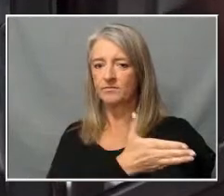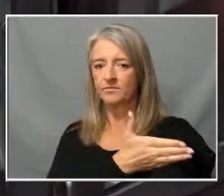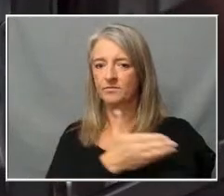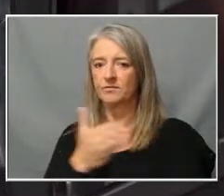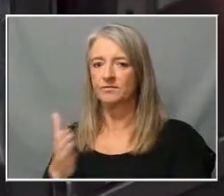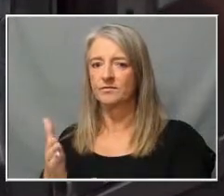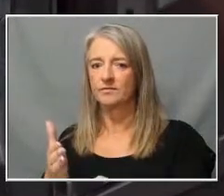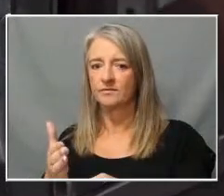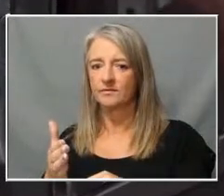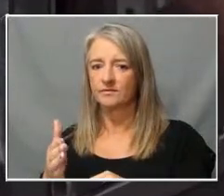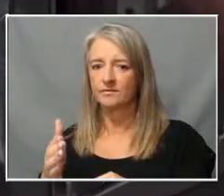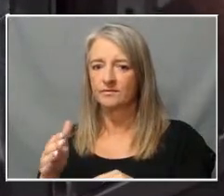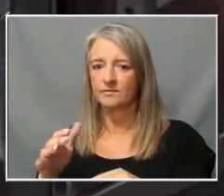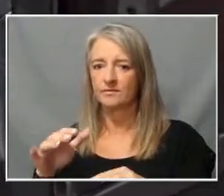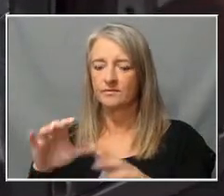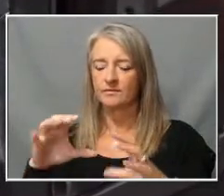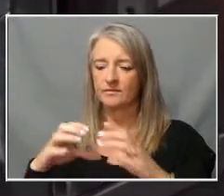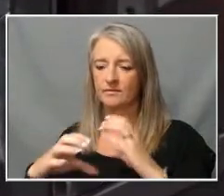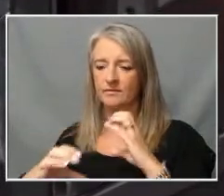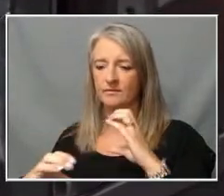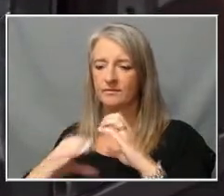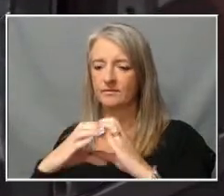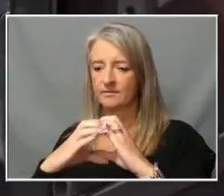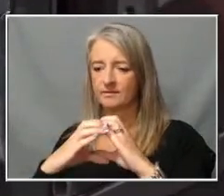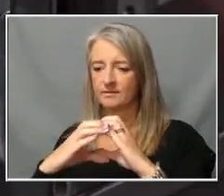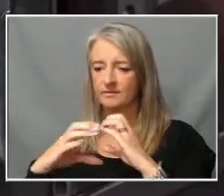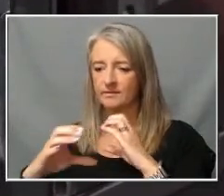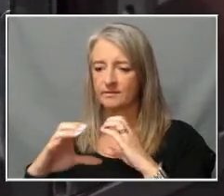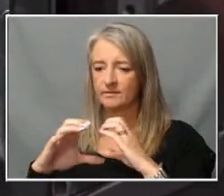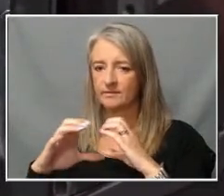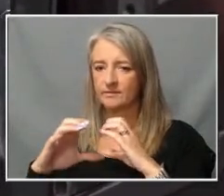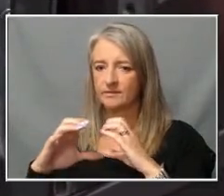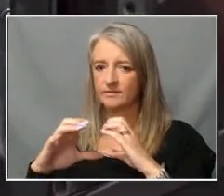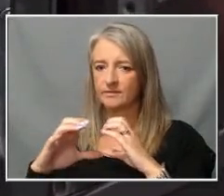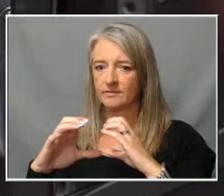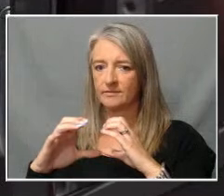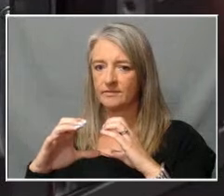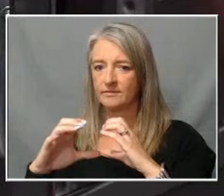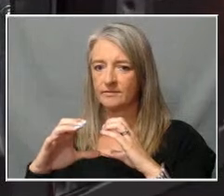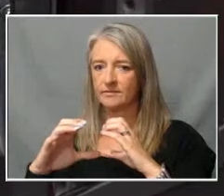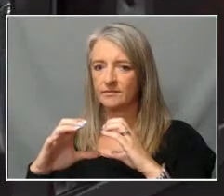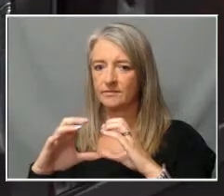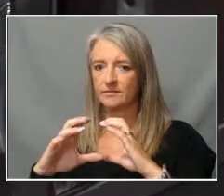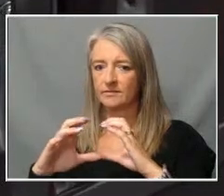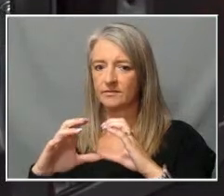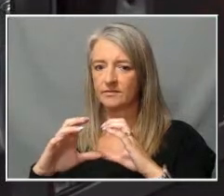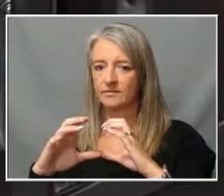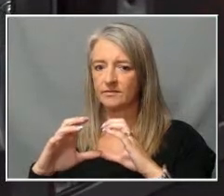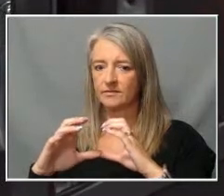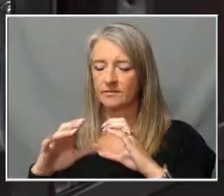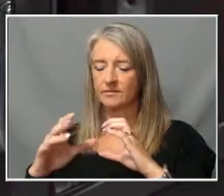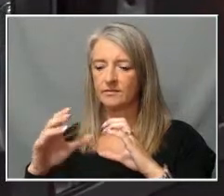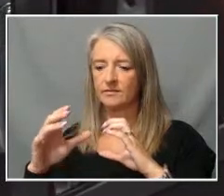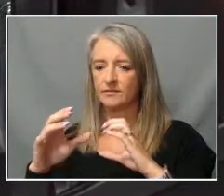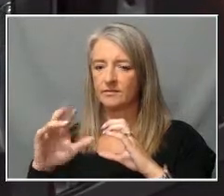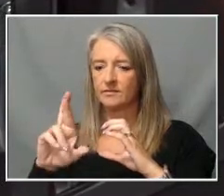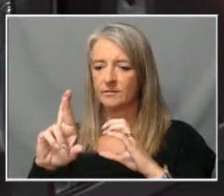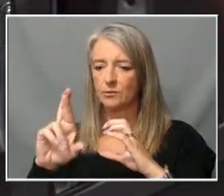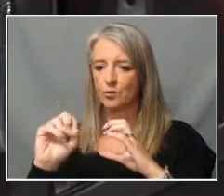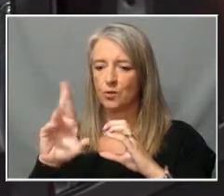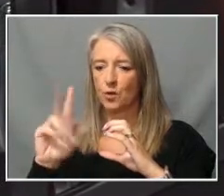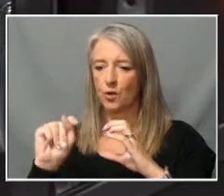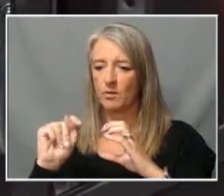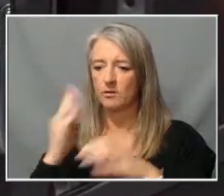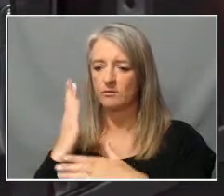so this is a socket, which, so my residual limb is in here. This goes all the way up just to hold on the robot part.